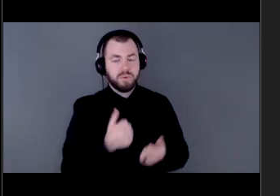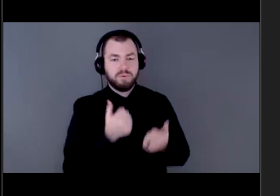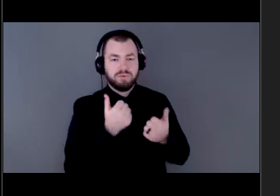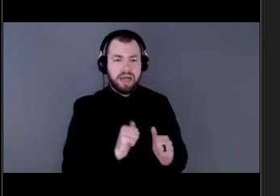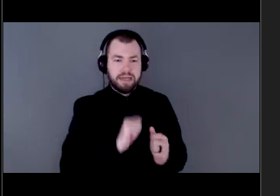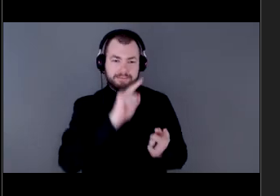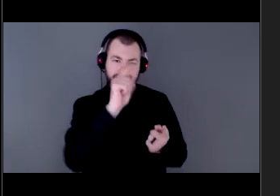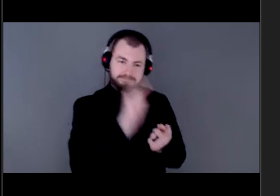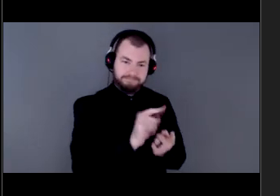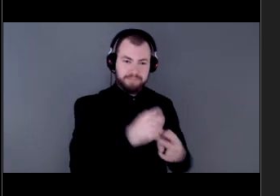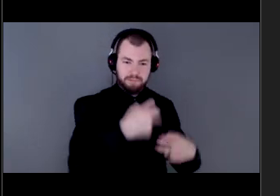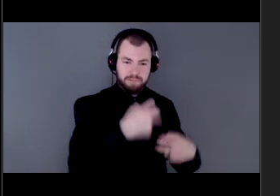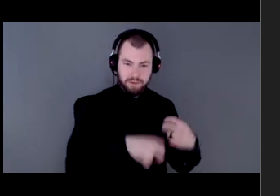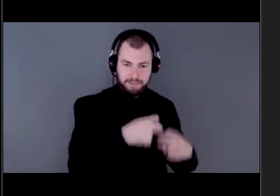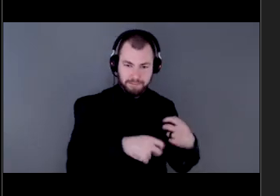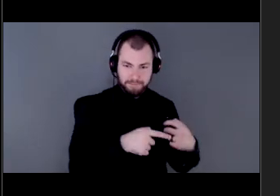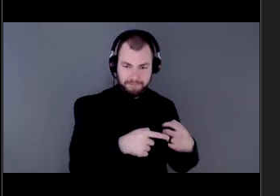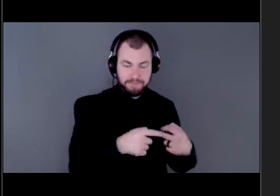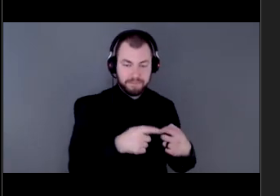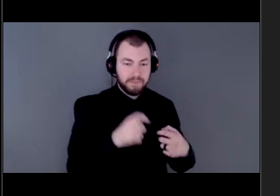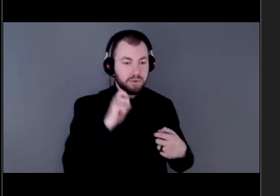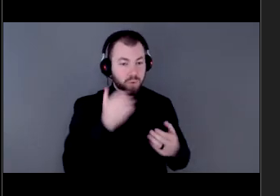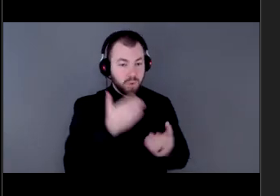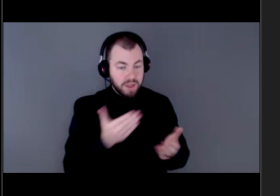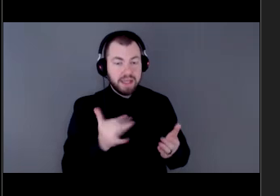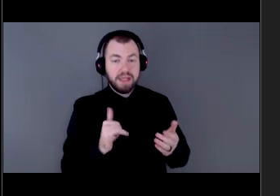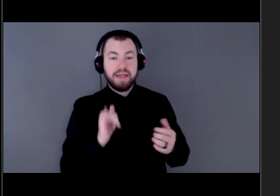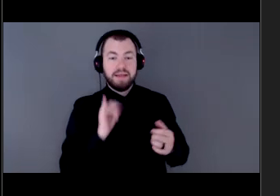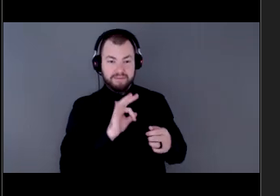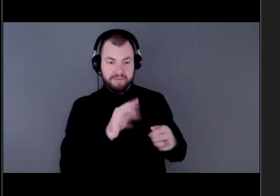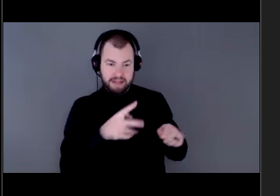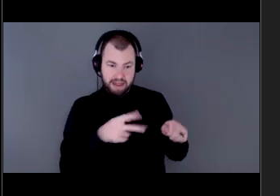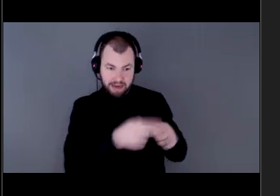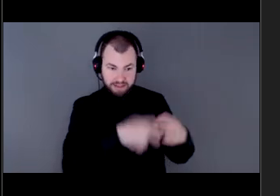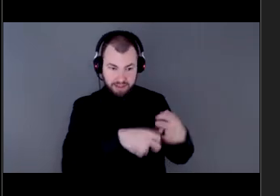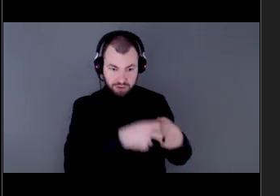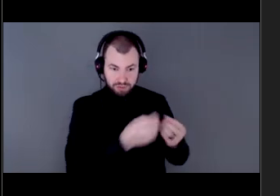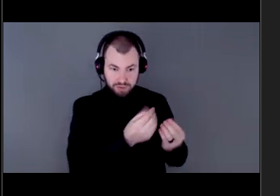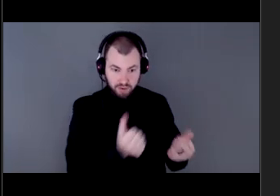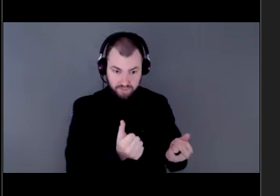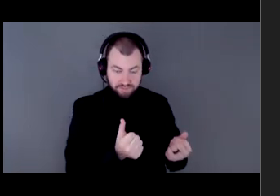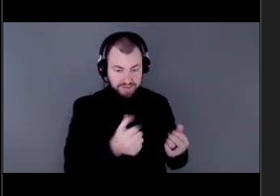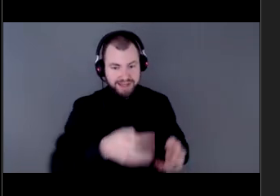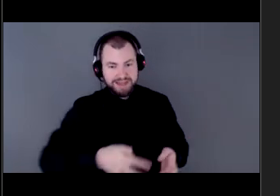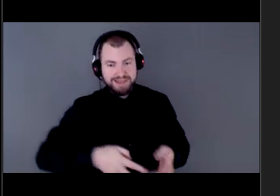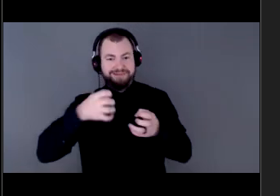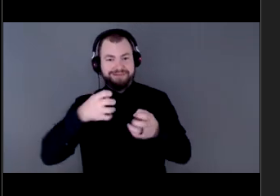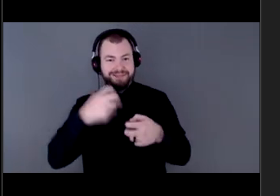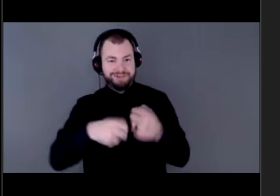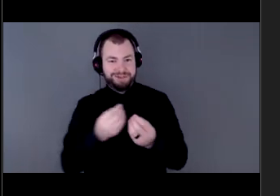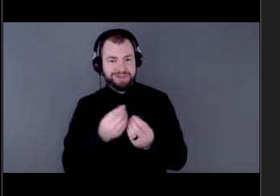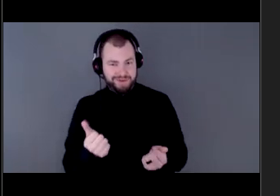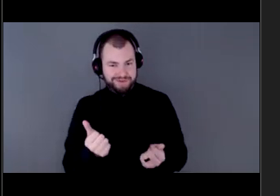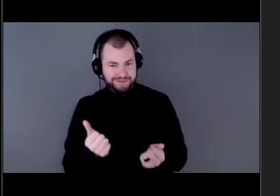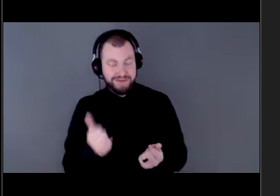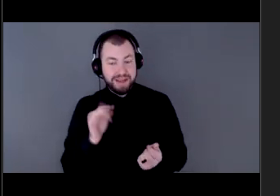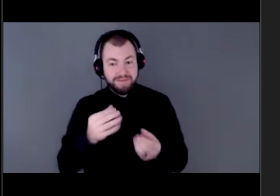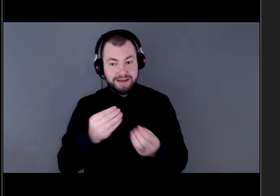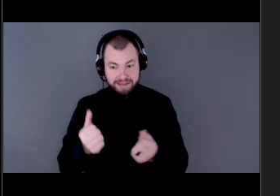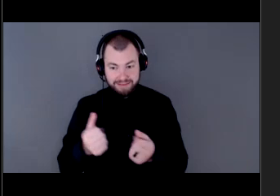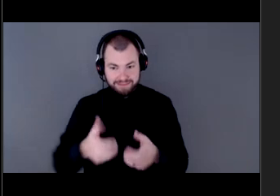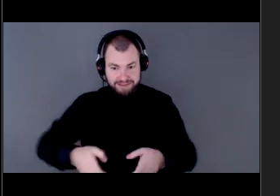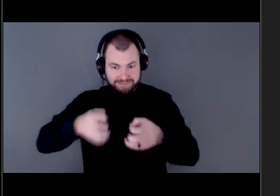problem, the cool thing is if we solve the cutting issue, we solve lifting because you're lifting smaller pieces. If we solve lifting, we solve the